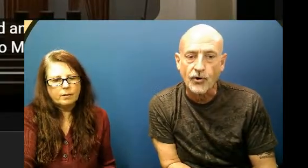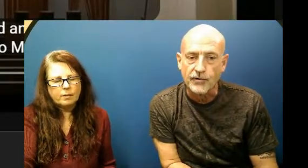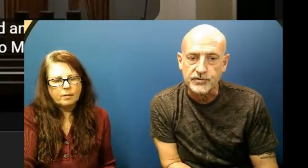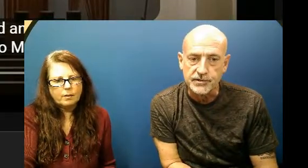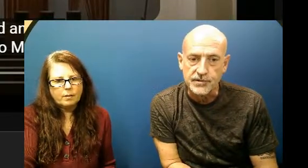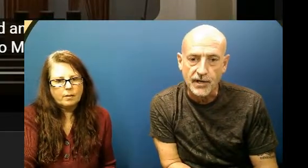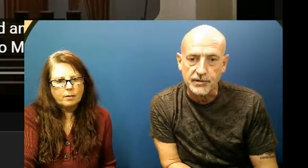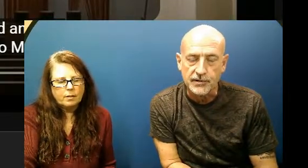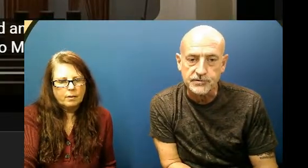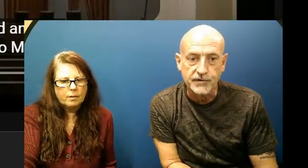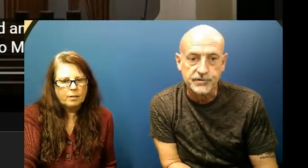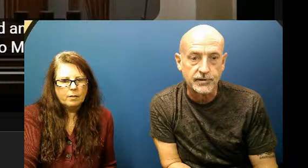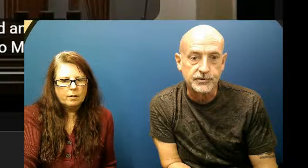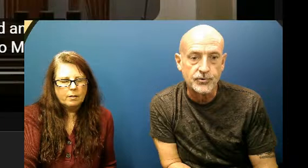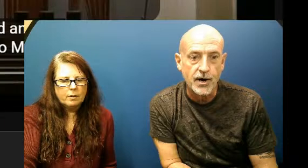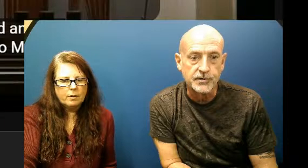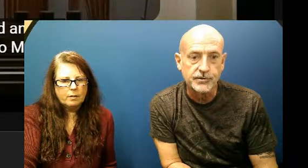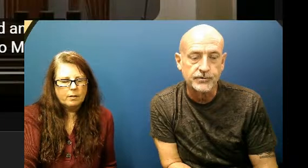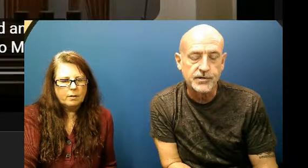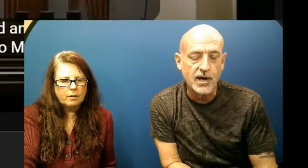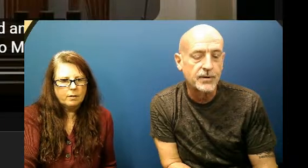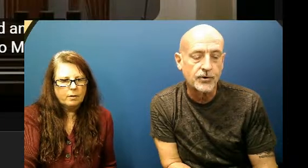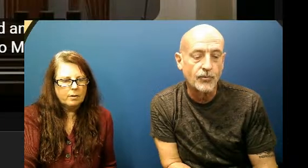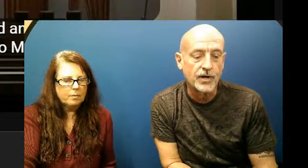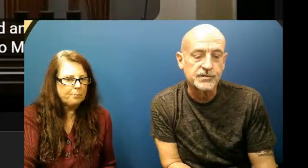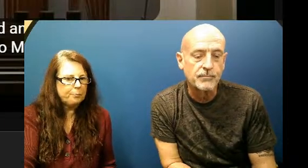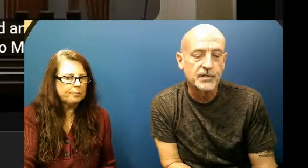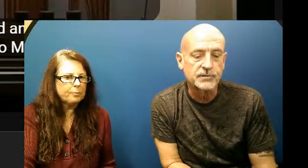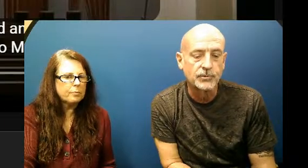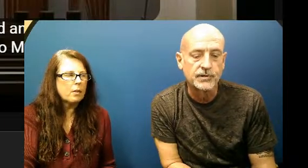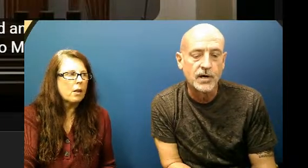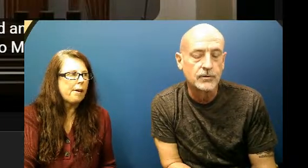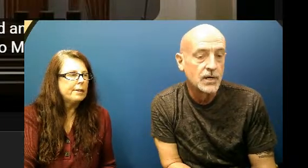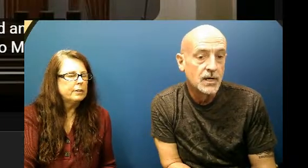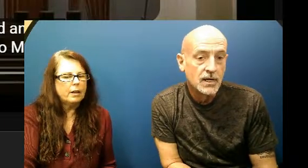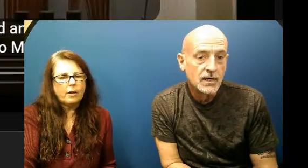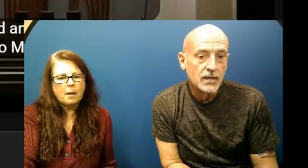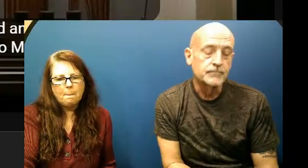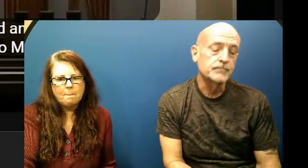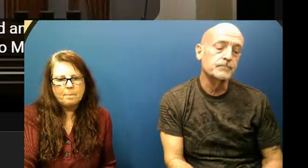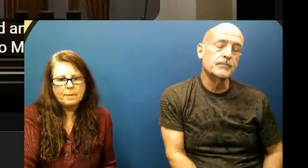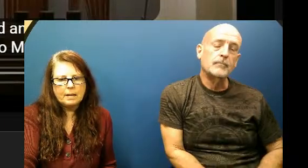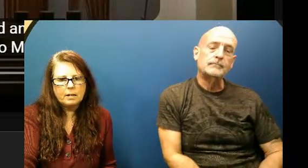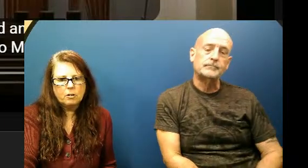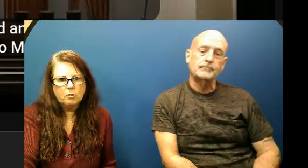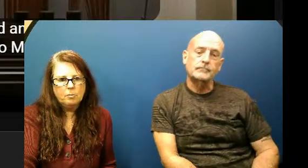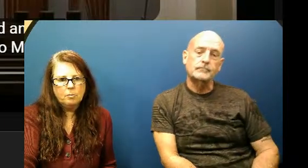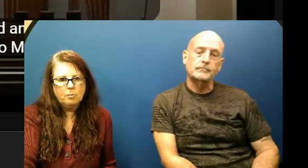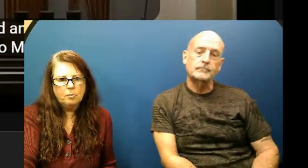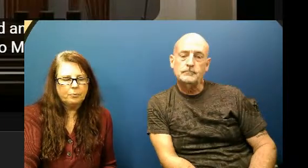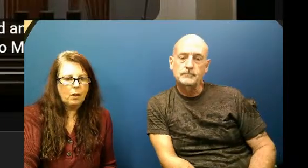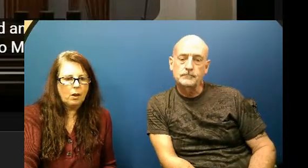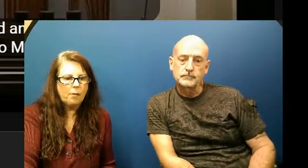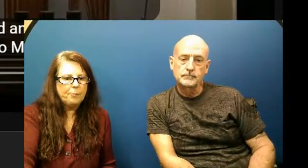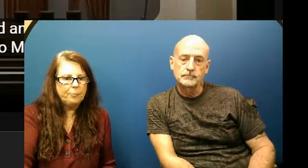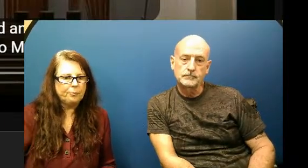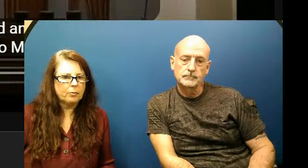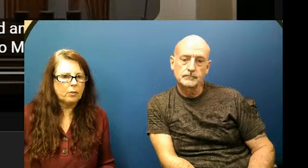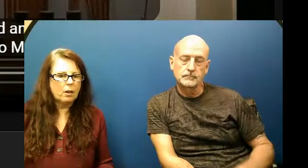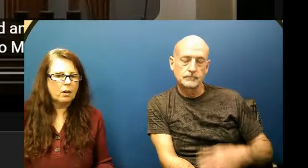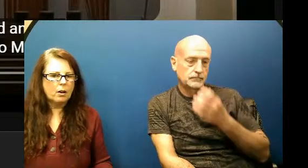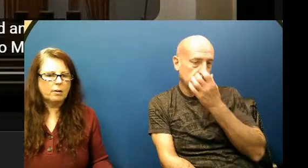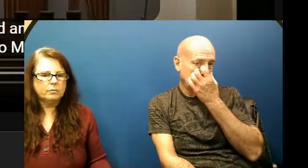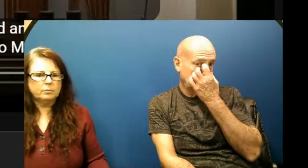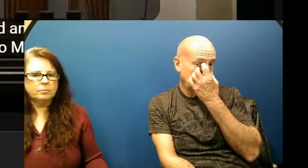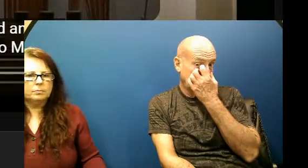tricks or if she's not sufficiently nuanced on the topic or what. It's impossible to know. Okay, thank you. Like your argument